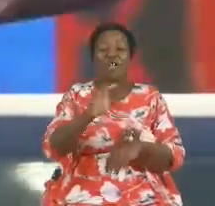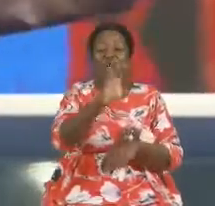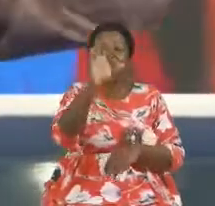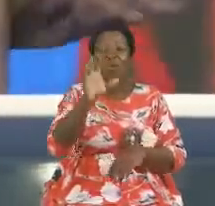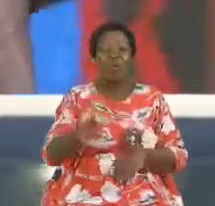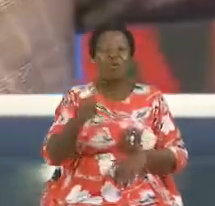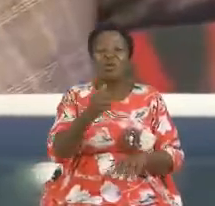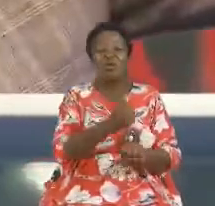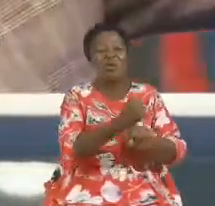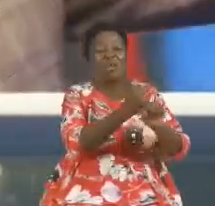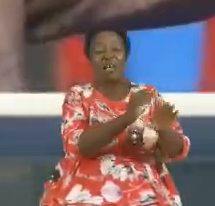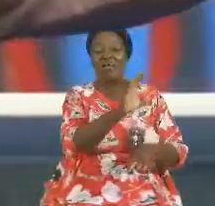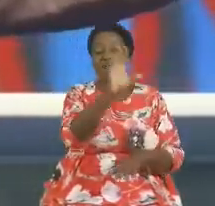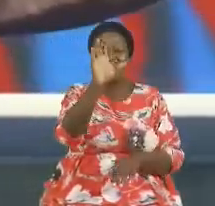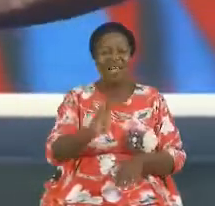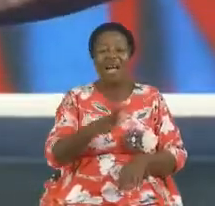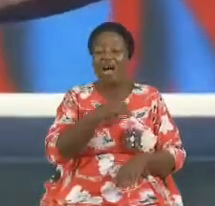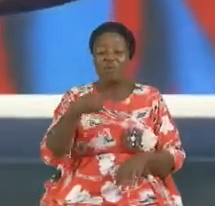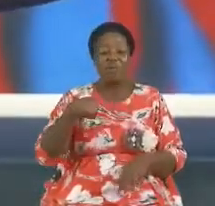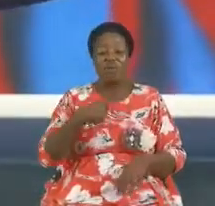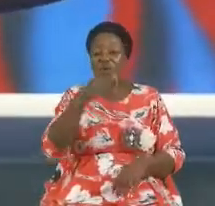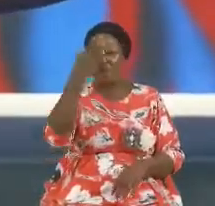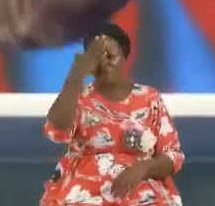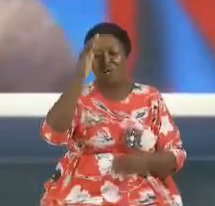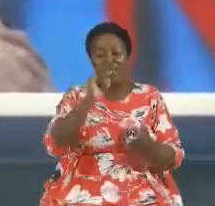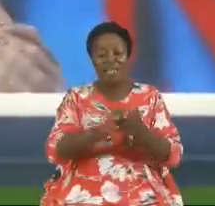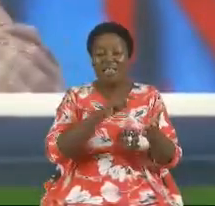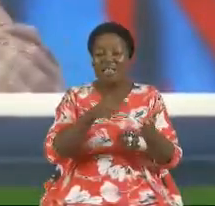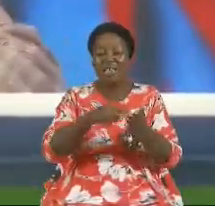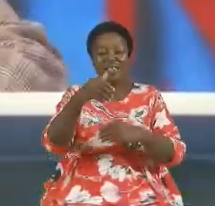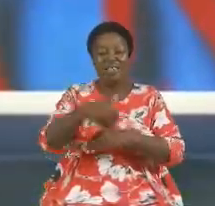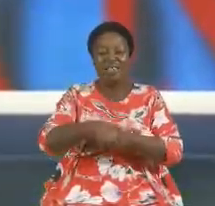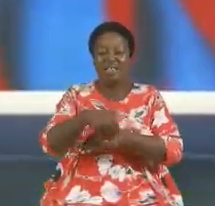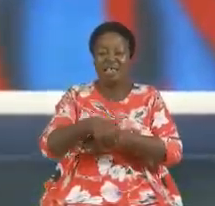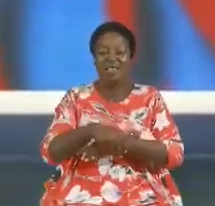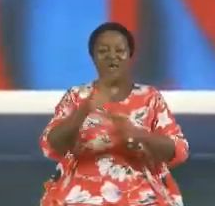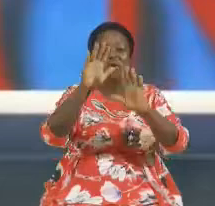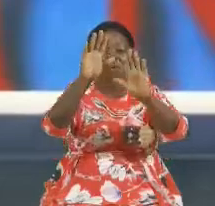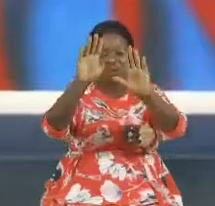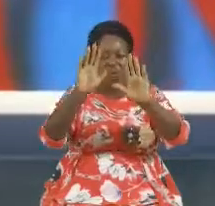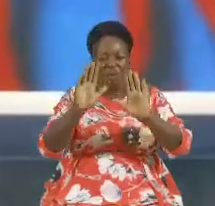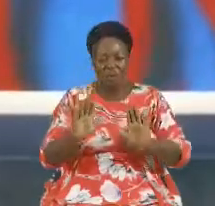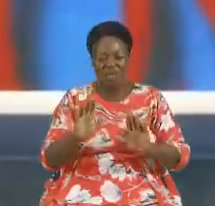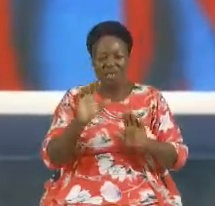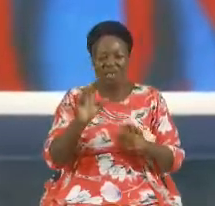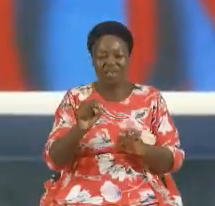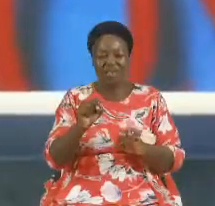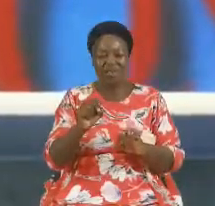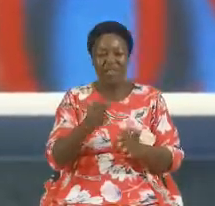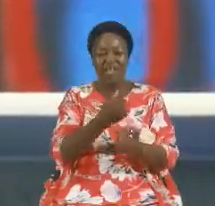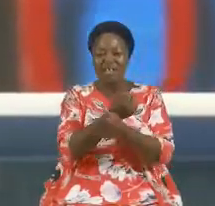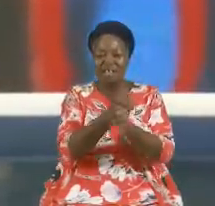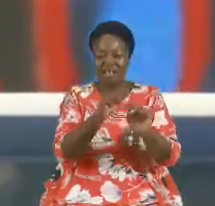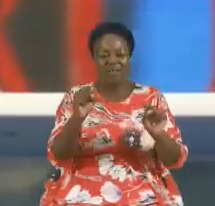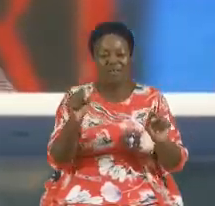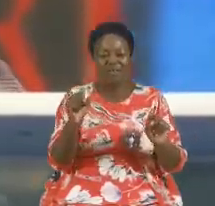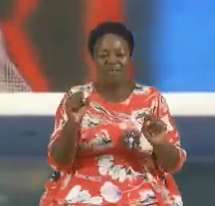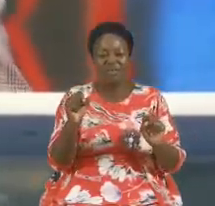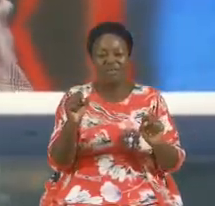what Christ has done on the cross of Calvary. And we know that